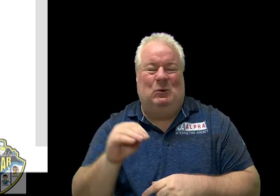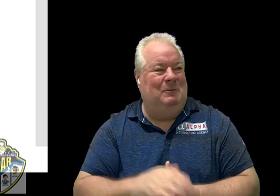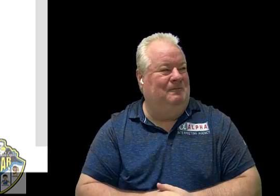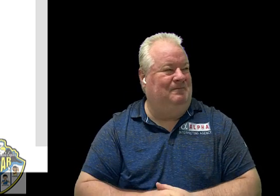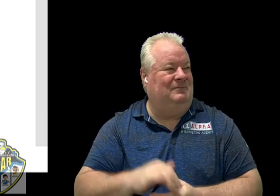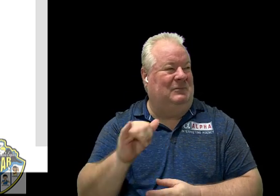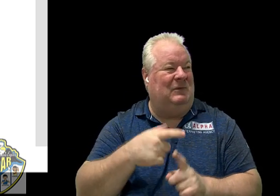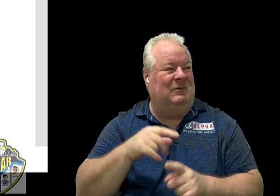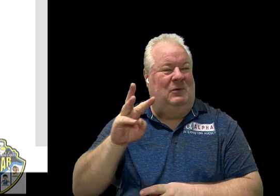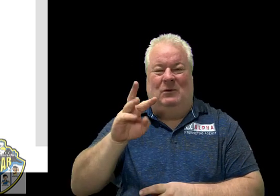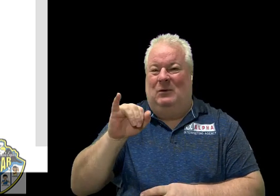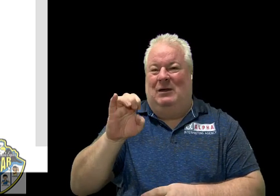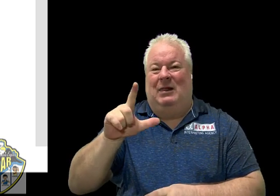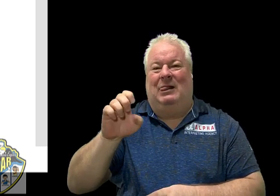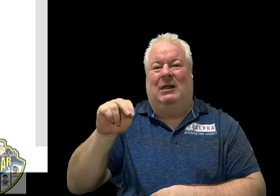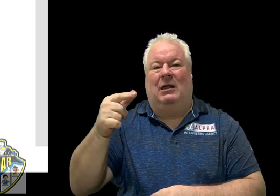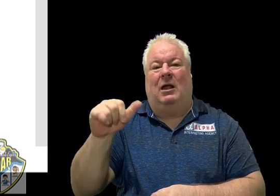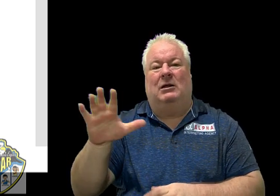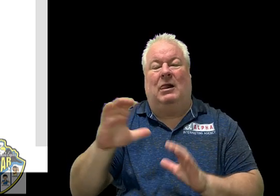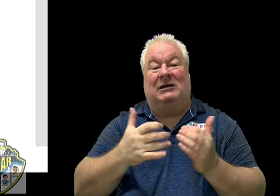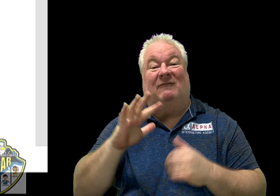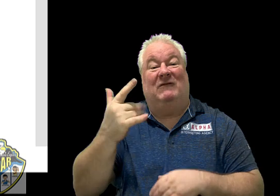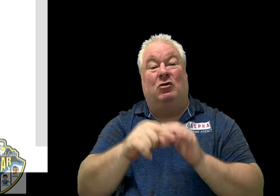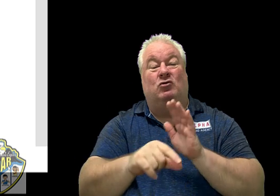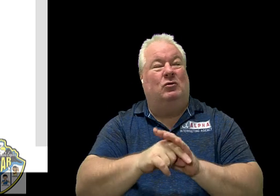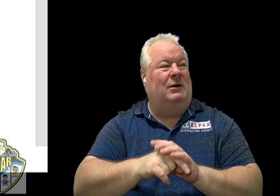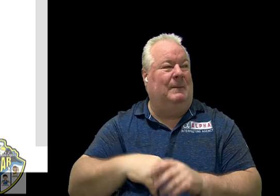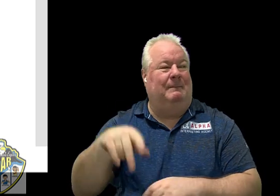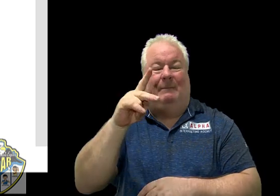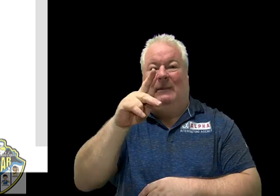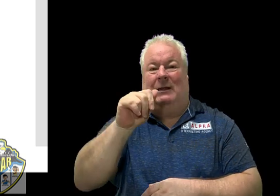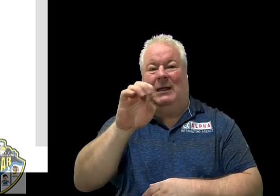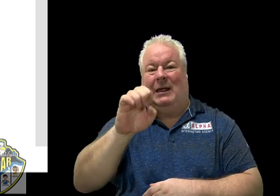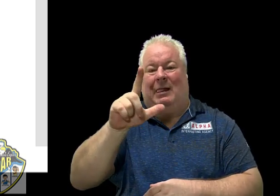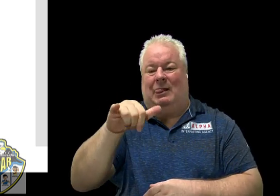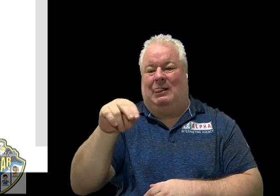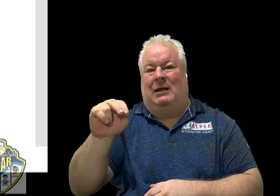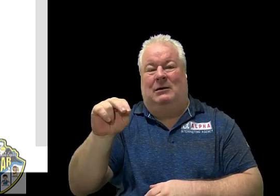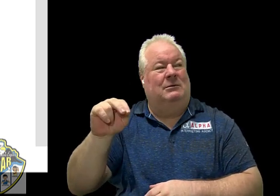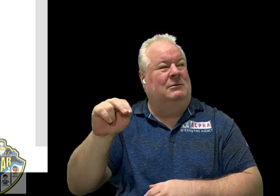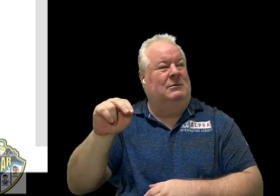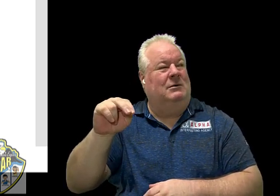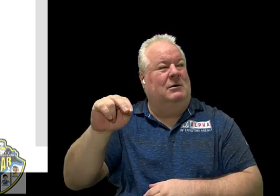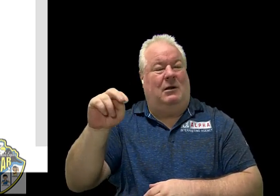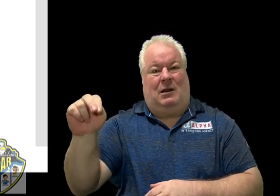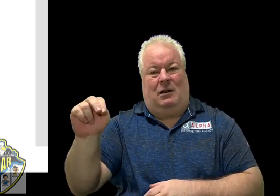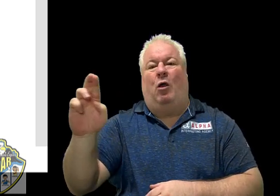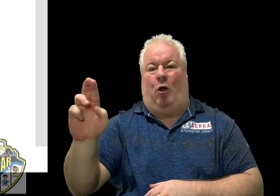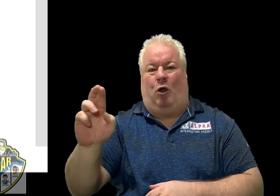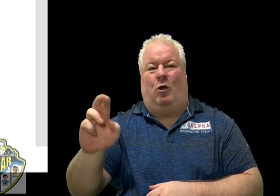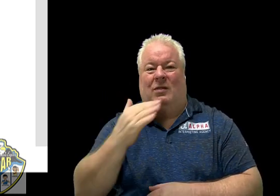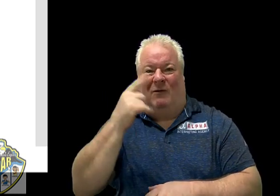Also from Miss Wailinga's classroom, fifth grader, Kaylin R. Thank you, Kaylin, for soaring on